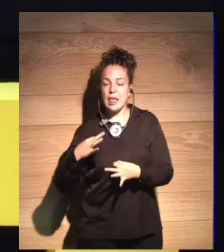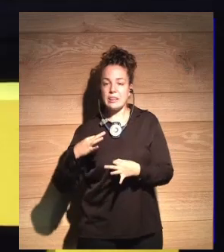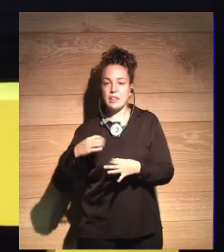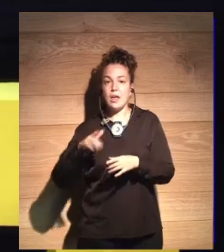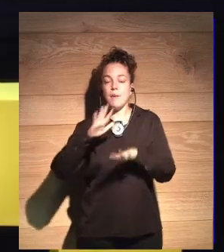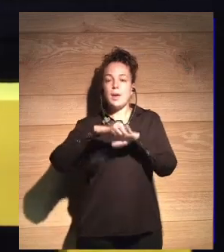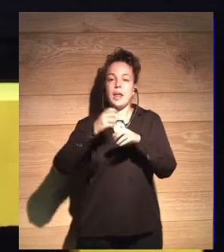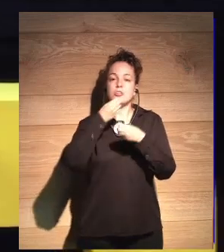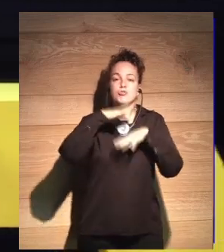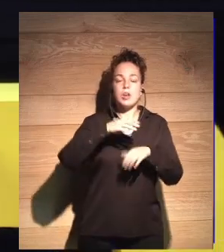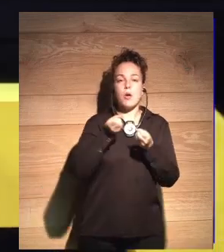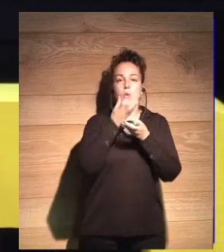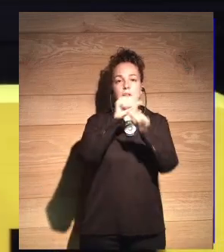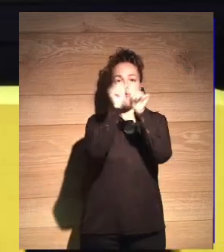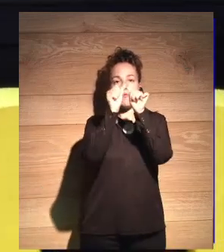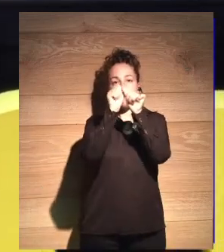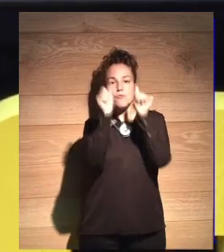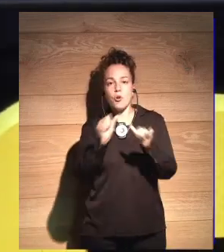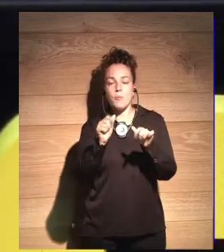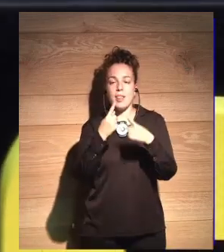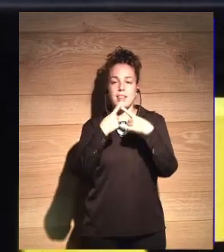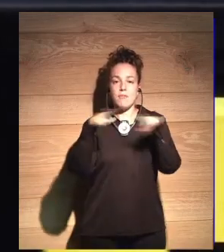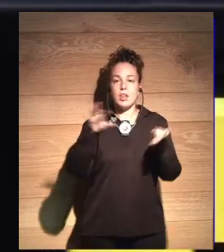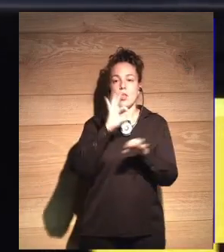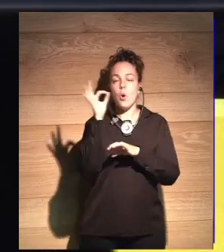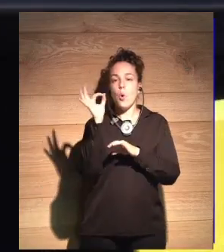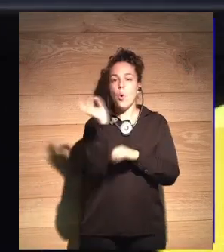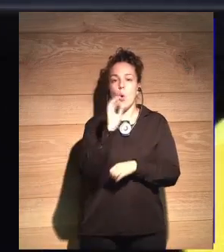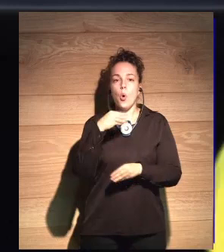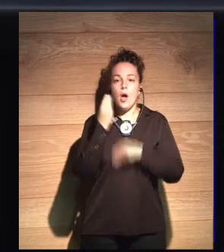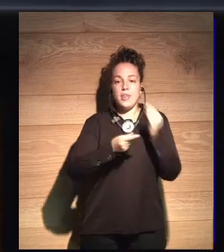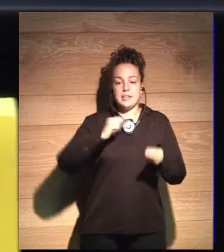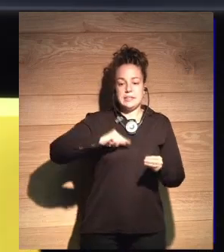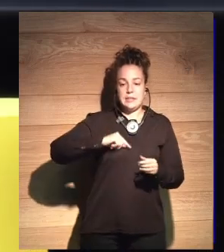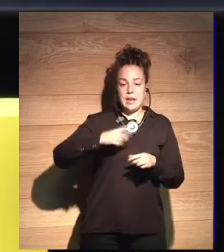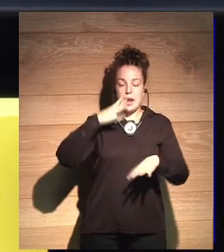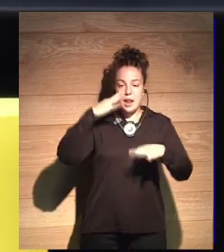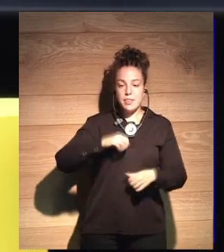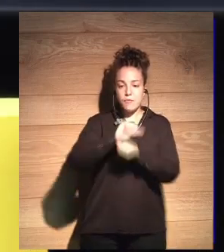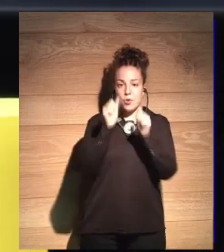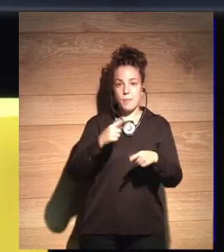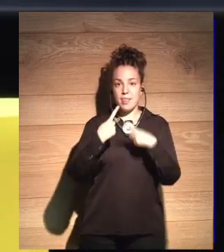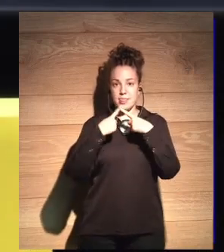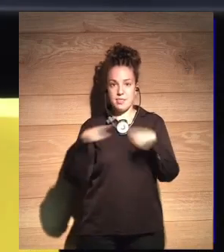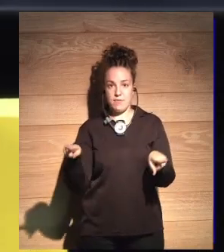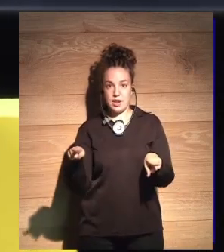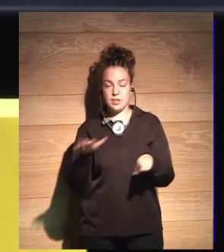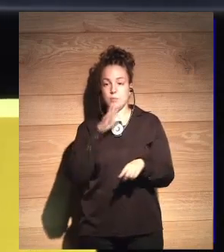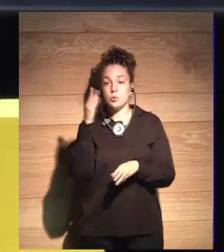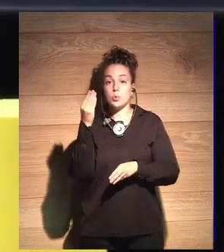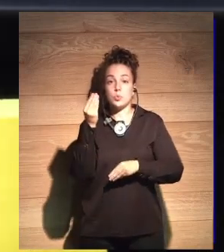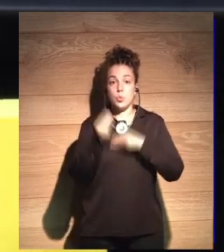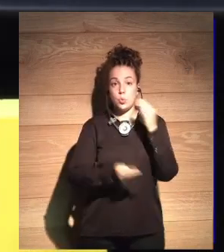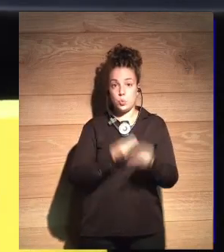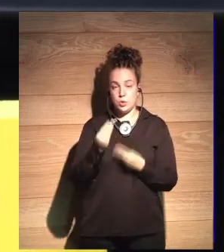and to tell stories in a different way, to tell us or make us feel reality in a different way,